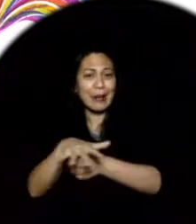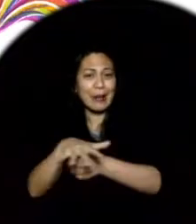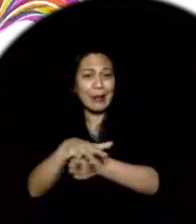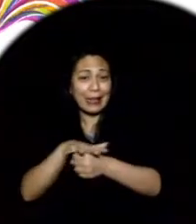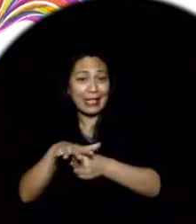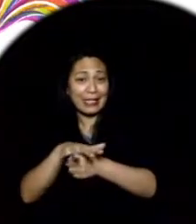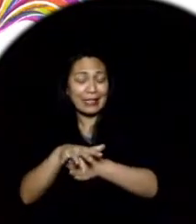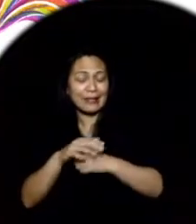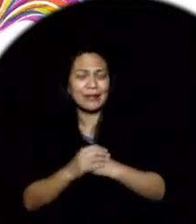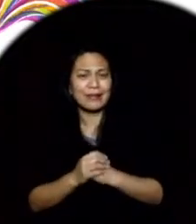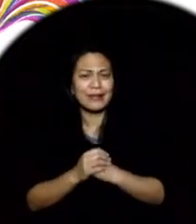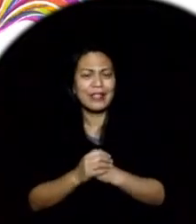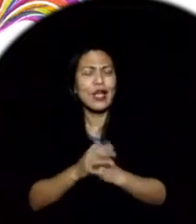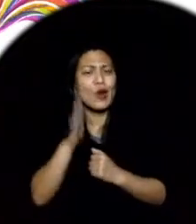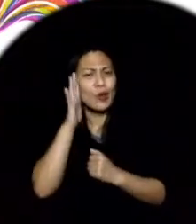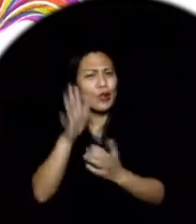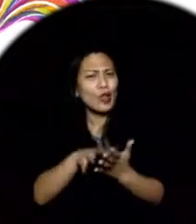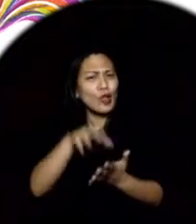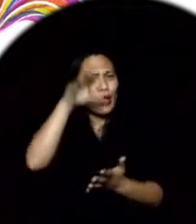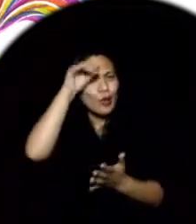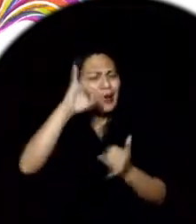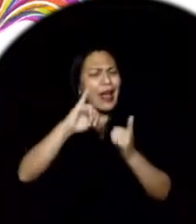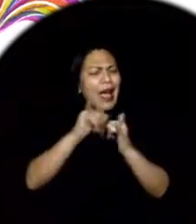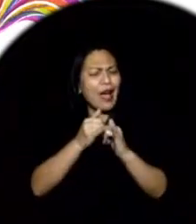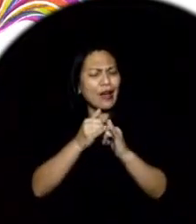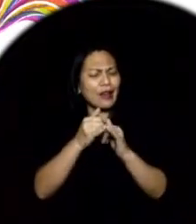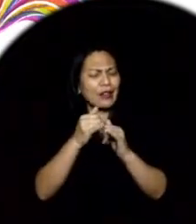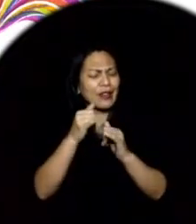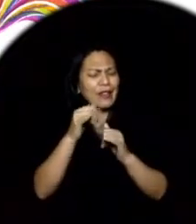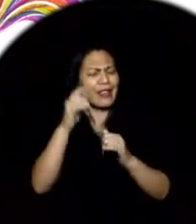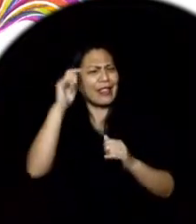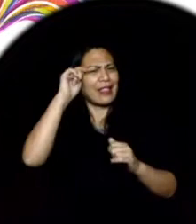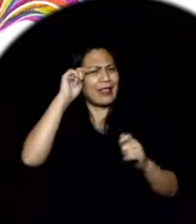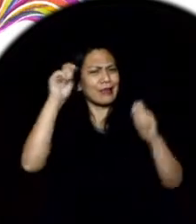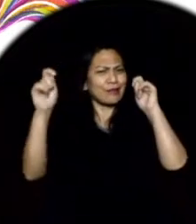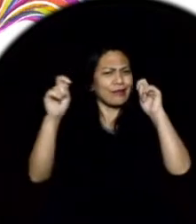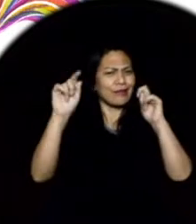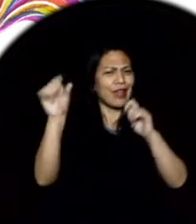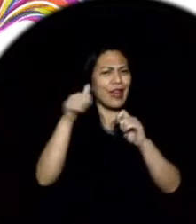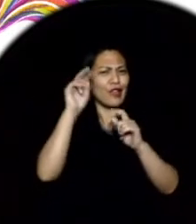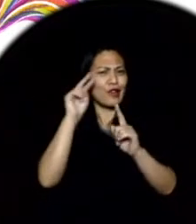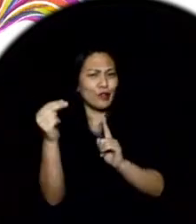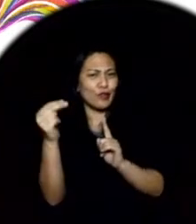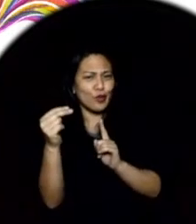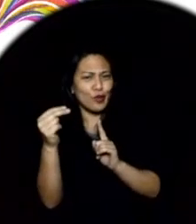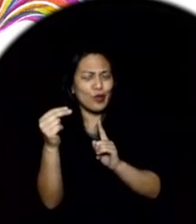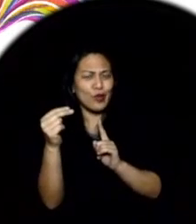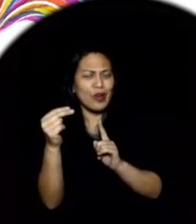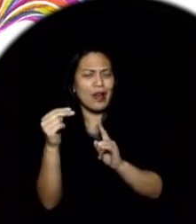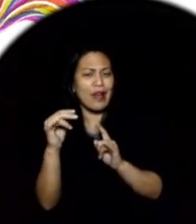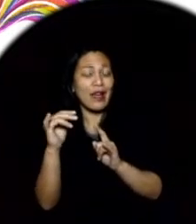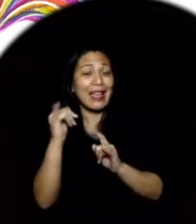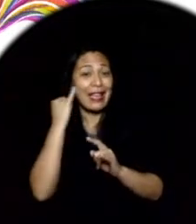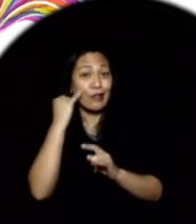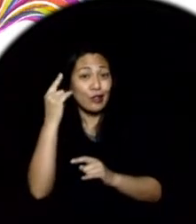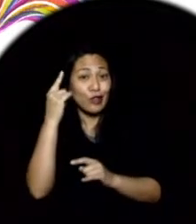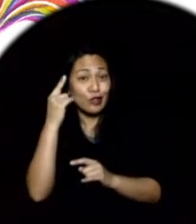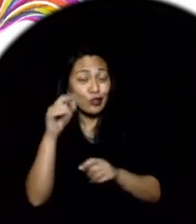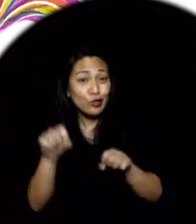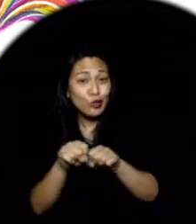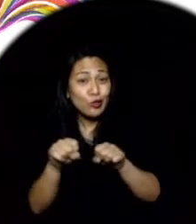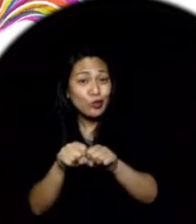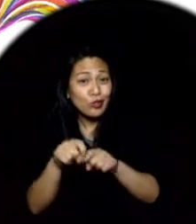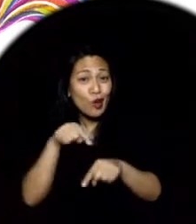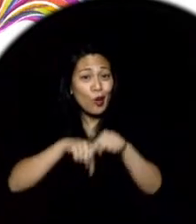we are going to get tips about how to put ourselves in another's shoes, especially if those shoes mysteriously find